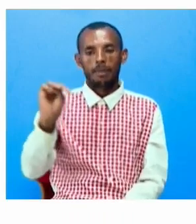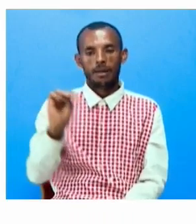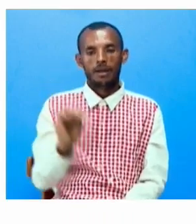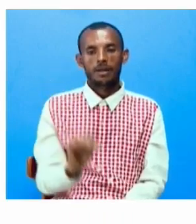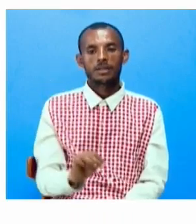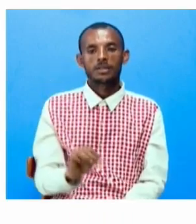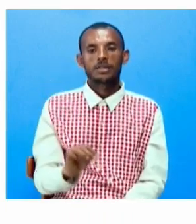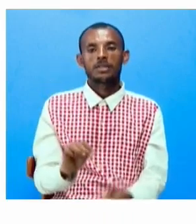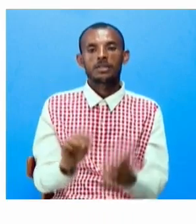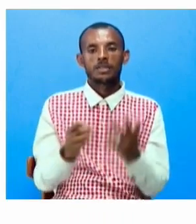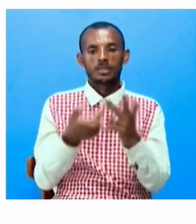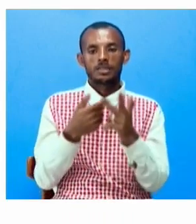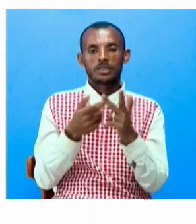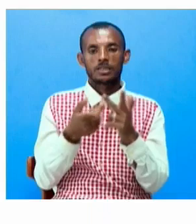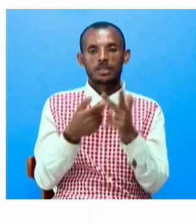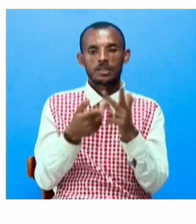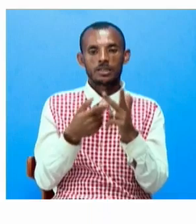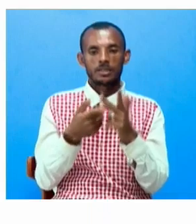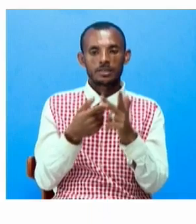Third,